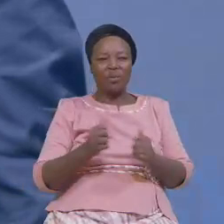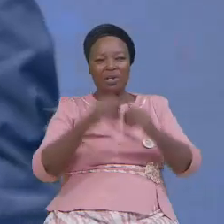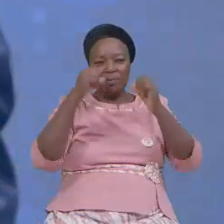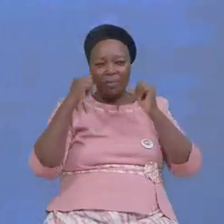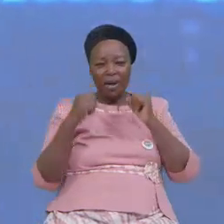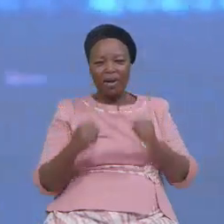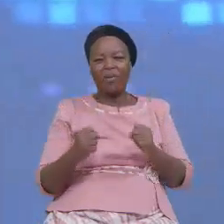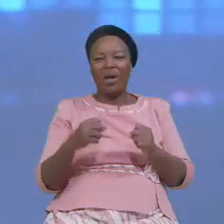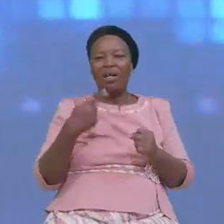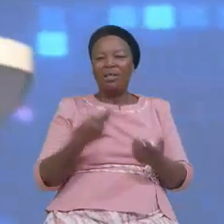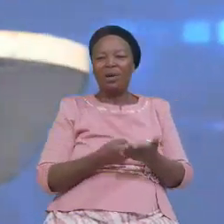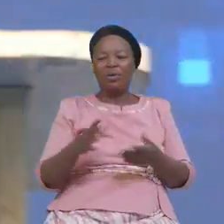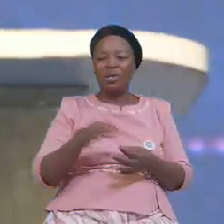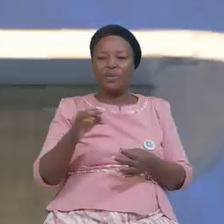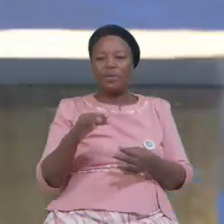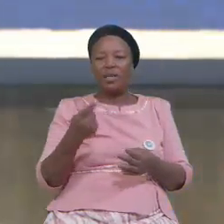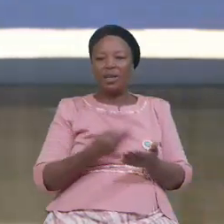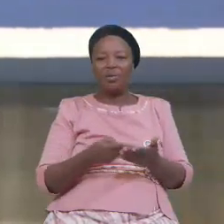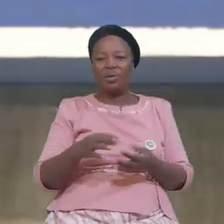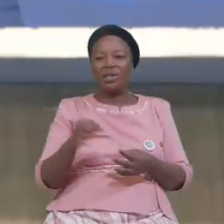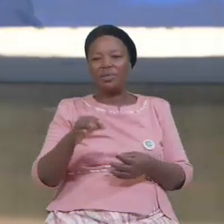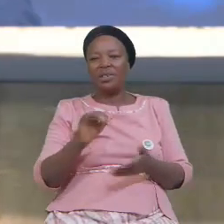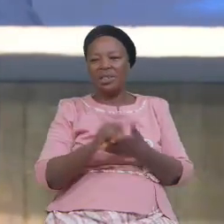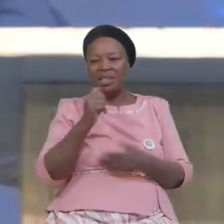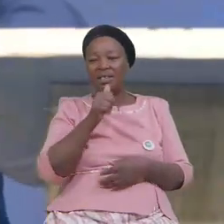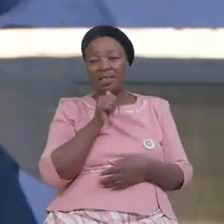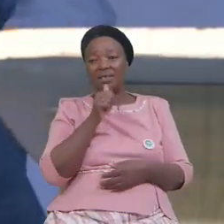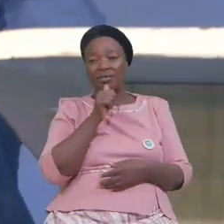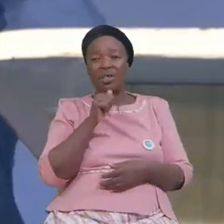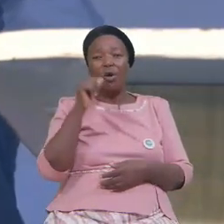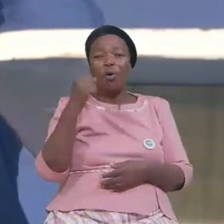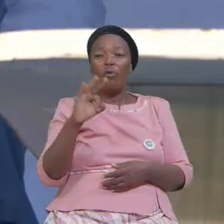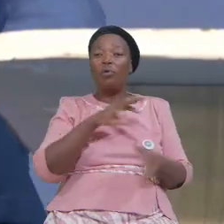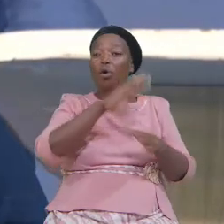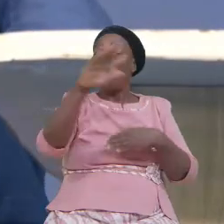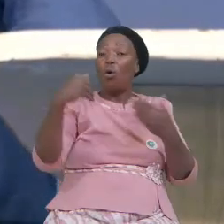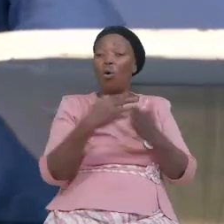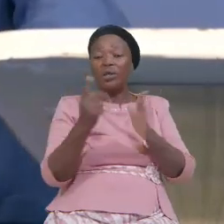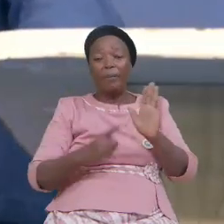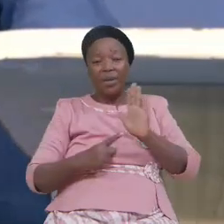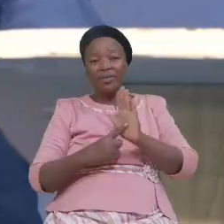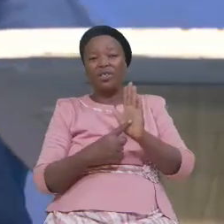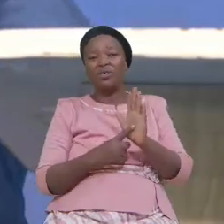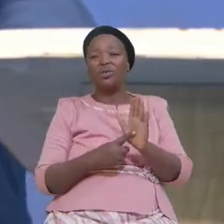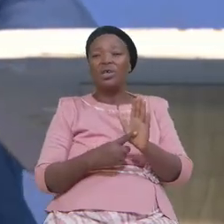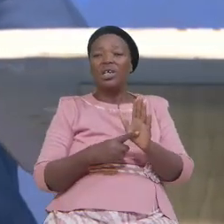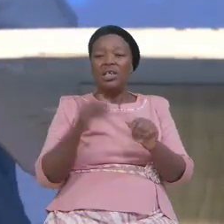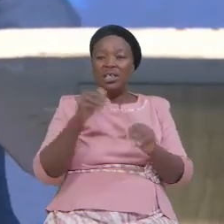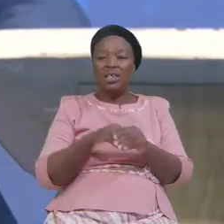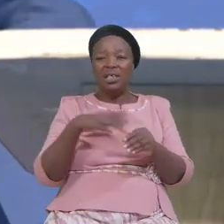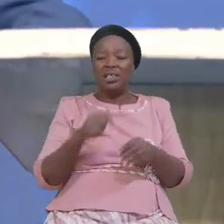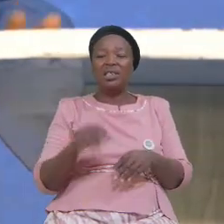Holy Spirit, the Holy Ghost, that's the secret of all the manifestations in the